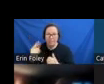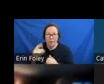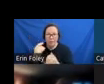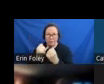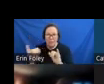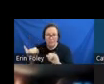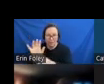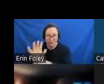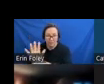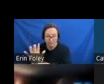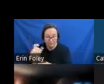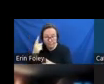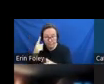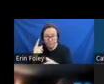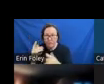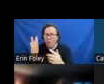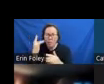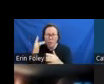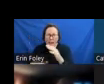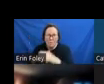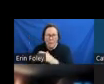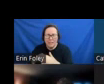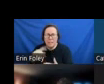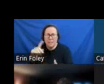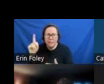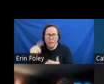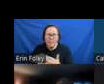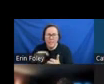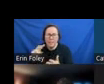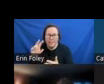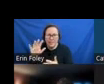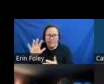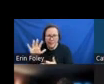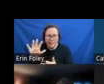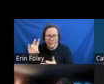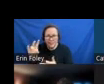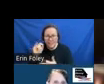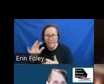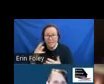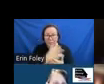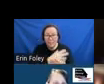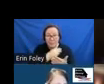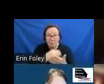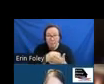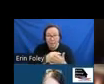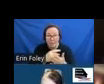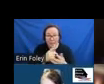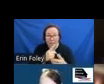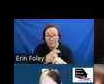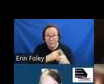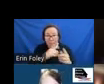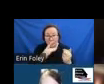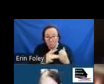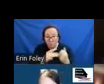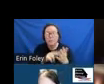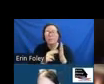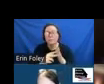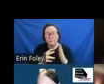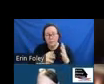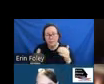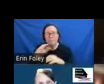the maximum? It's the maximum because if the person has any income from any source